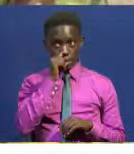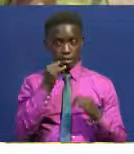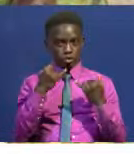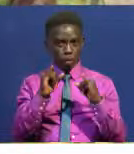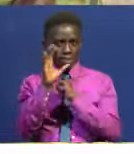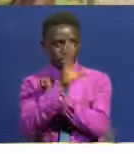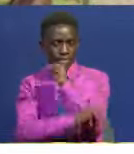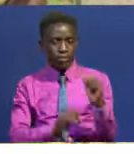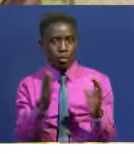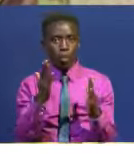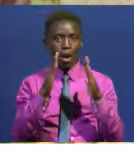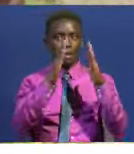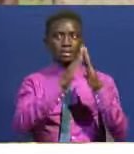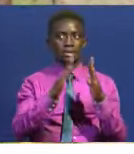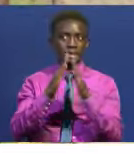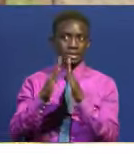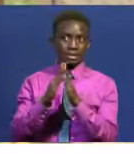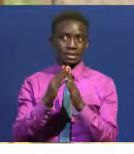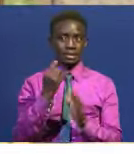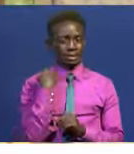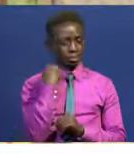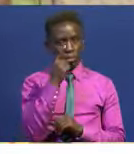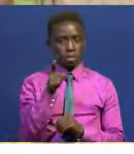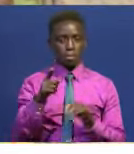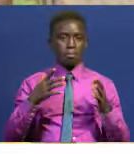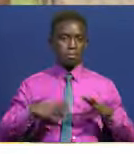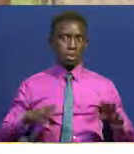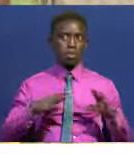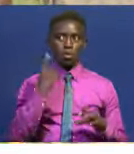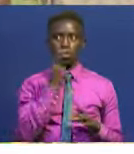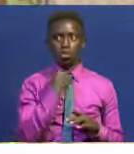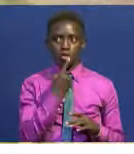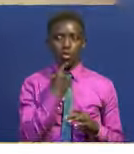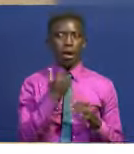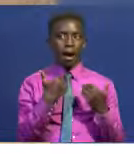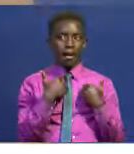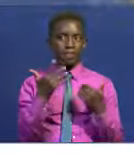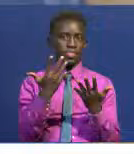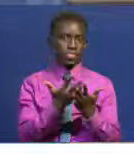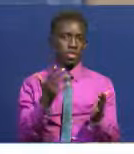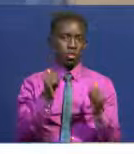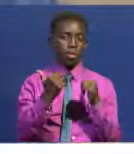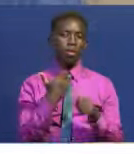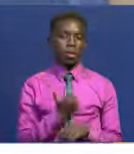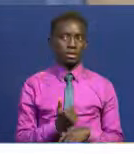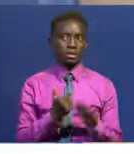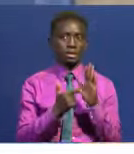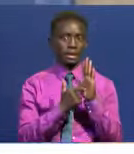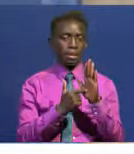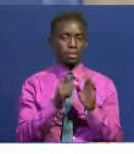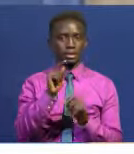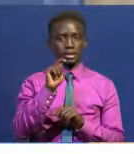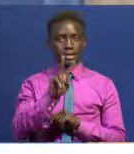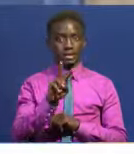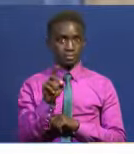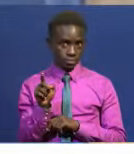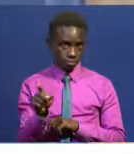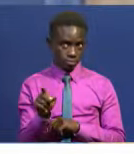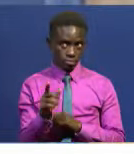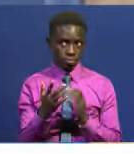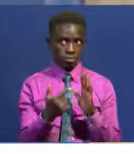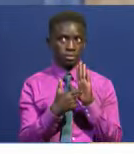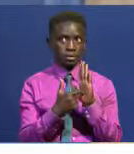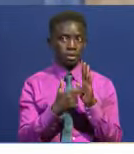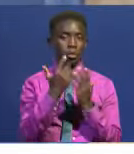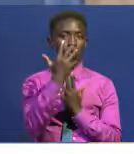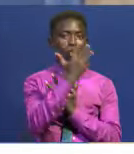estates, especially those are the people ambaye wanaweza kuwa na ili vitu wanataka, kama hiyo ma TV sets, kama